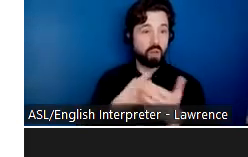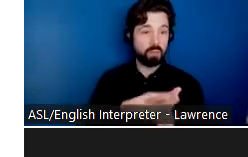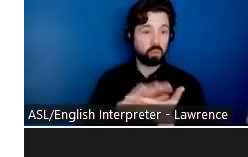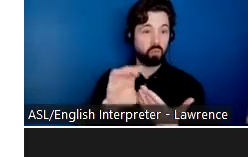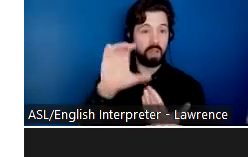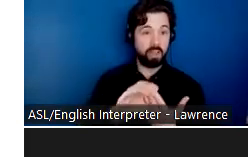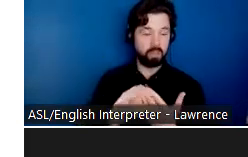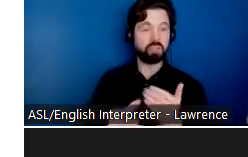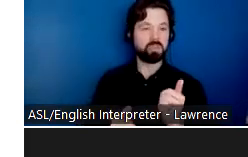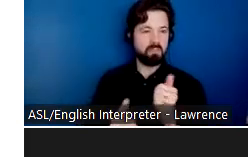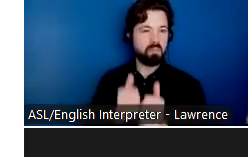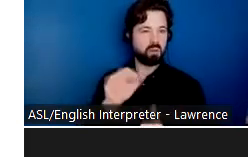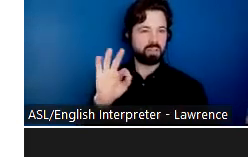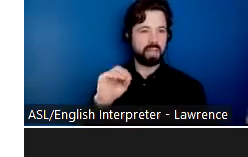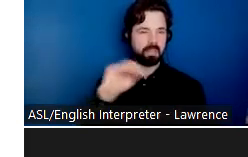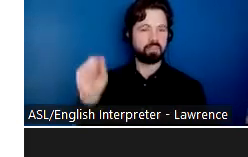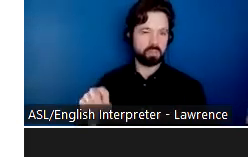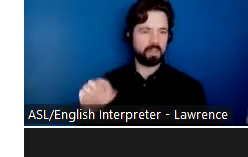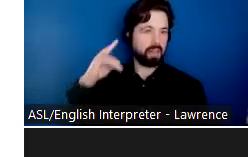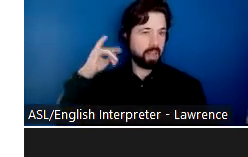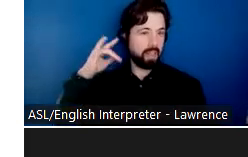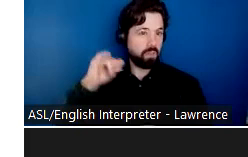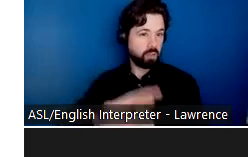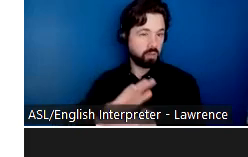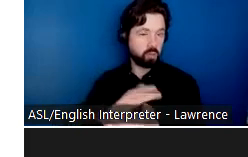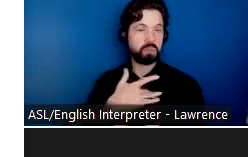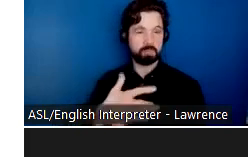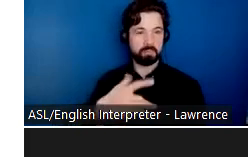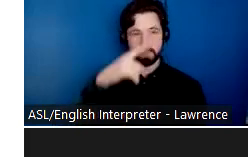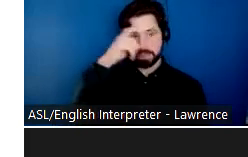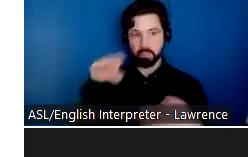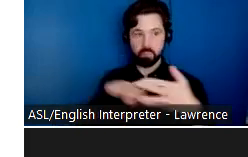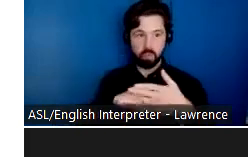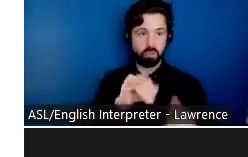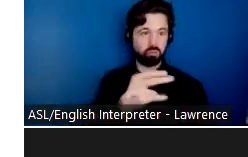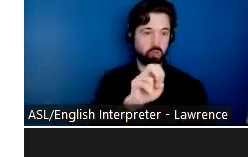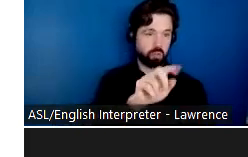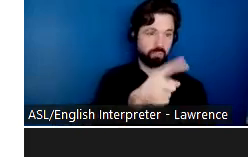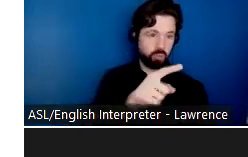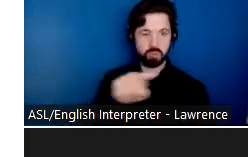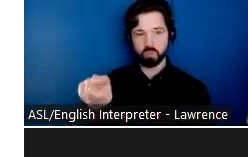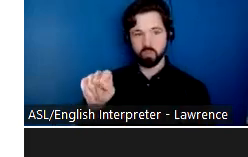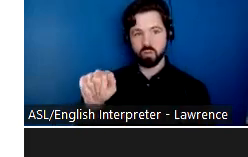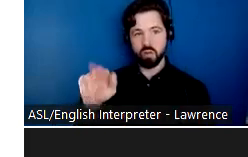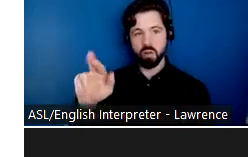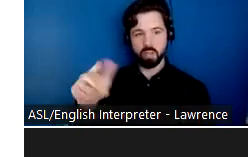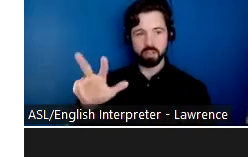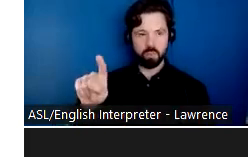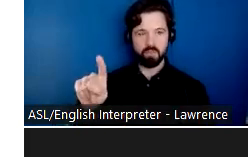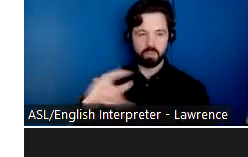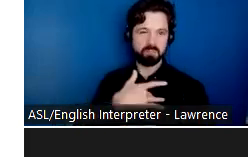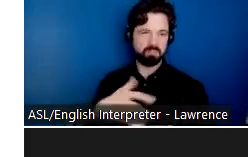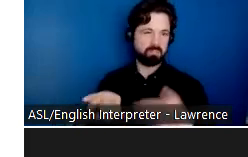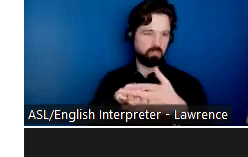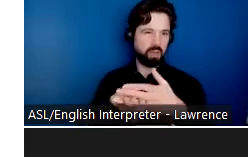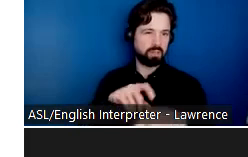of schools, California schools, are on summer break between June 1st and August 31st. The